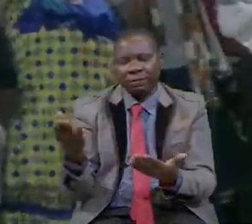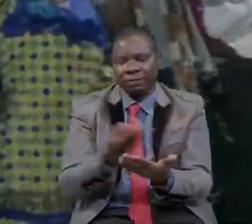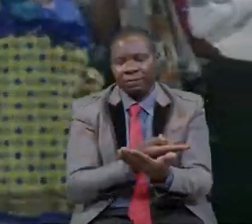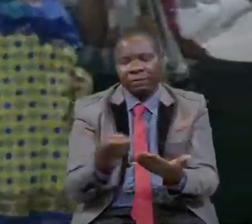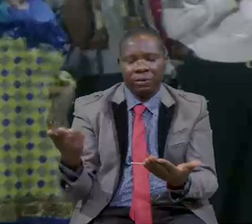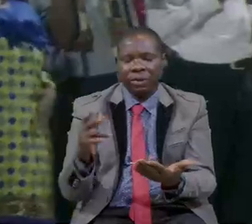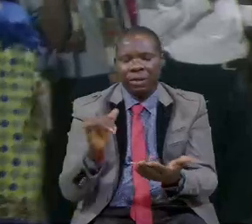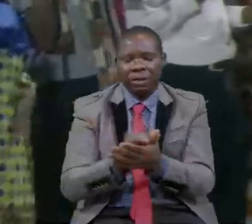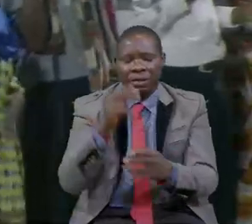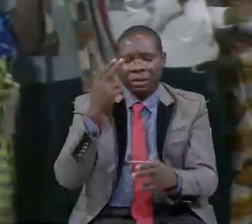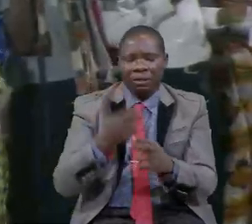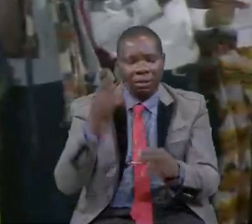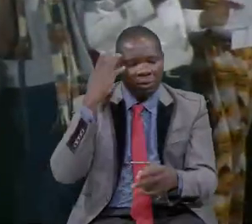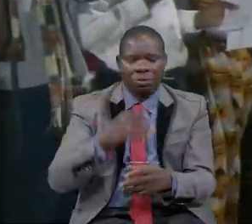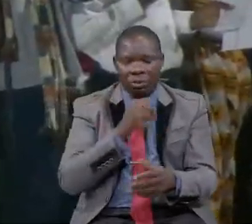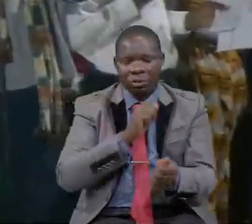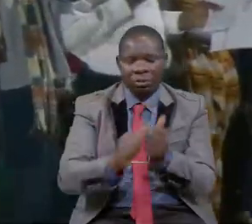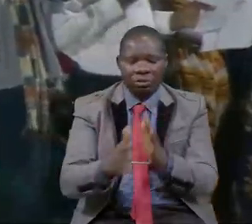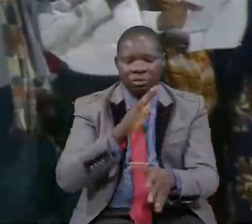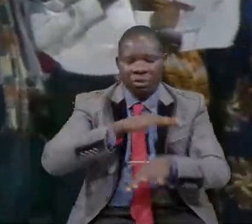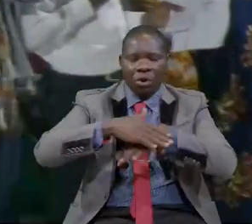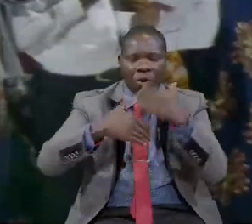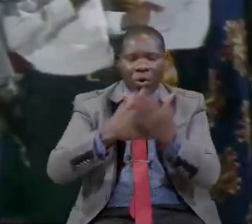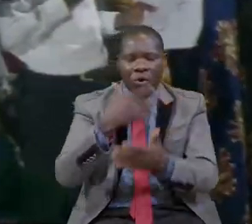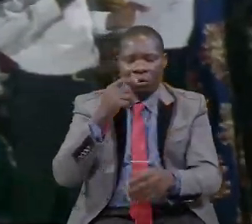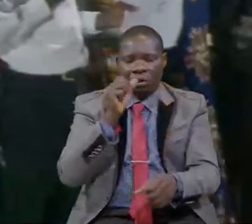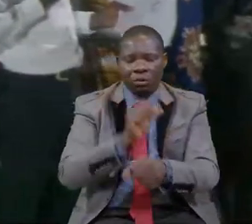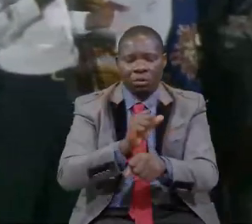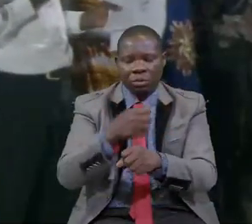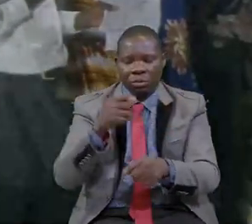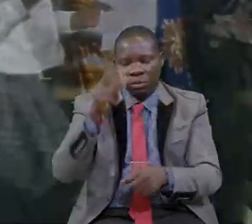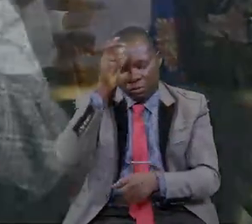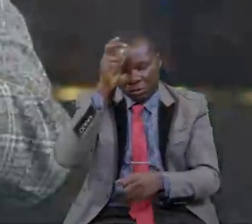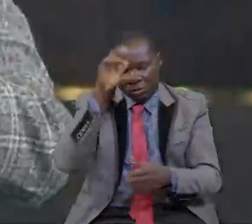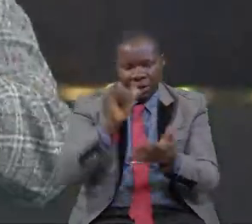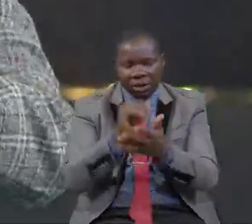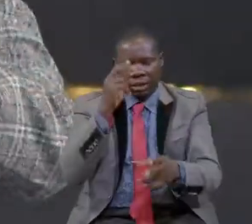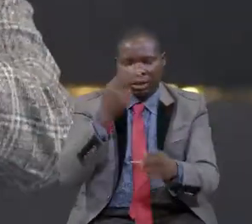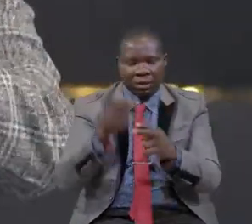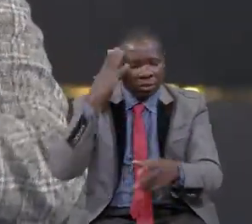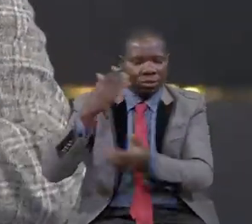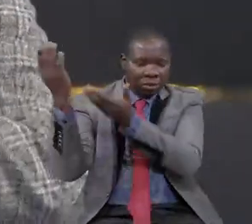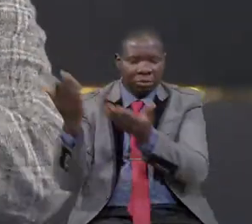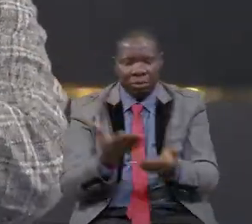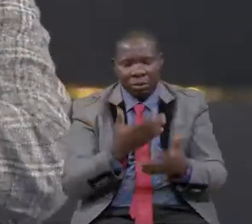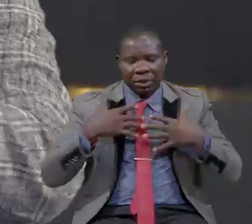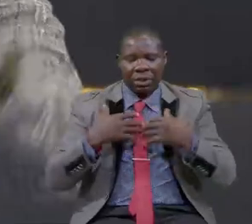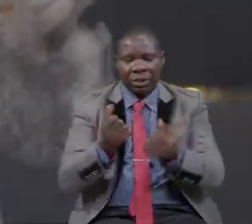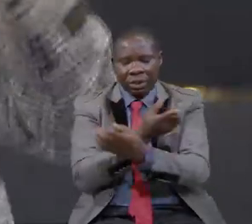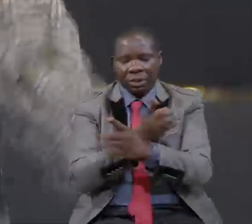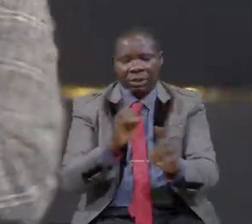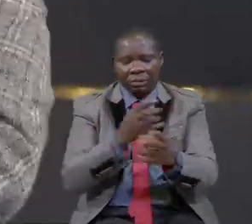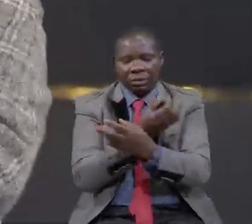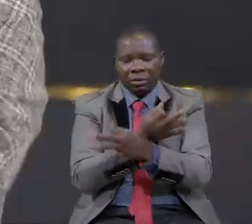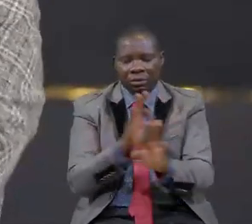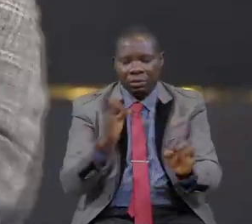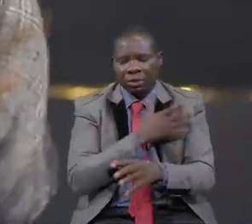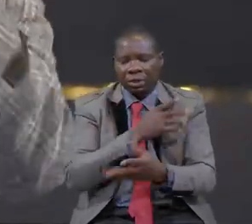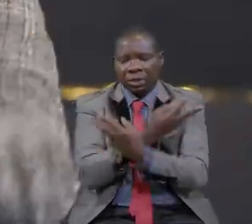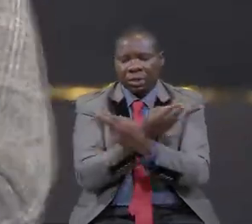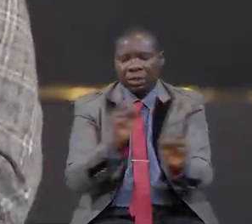destroy all the works of the devil. That name will bring healing, deliverance, freedom, and redemption